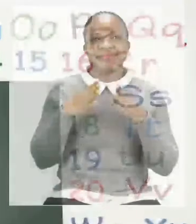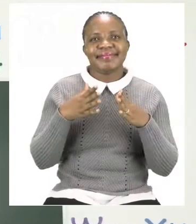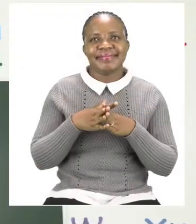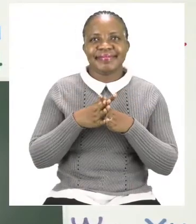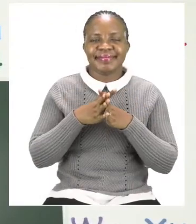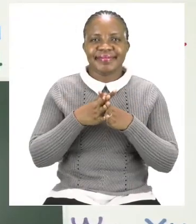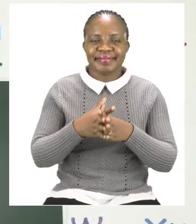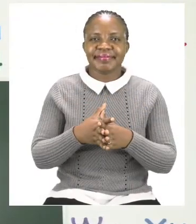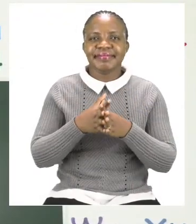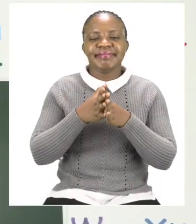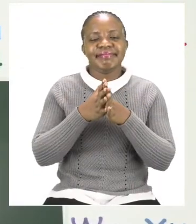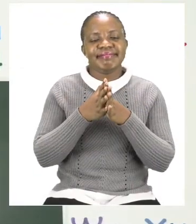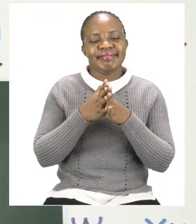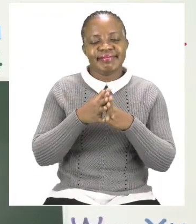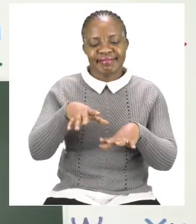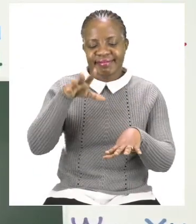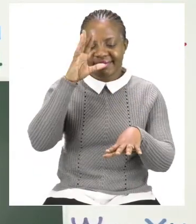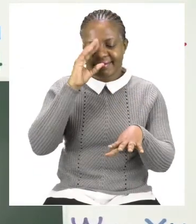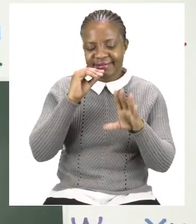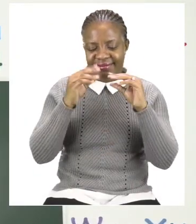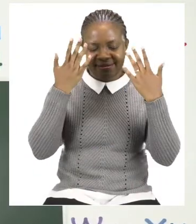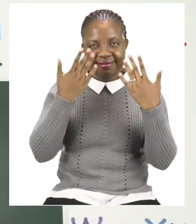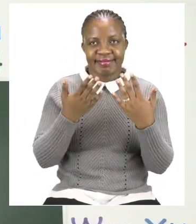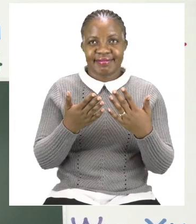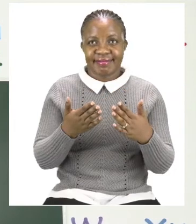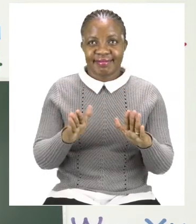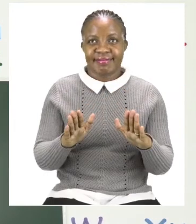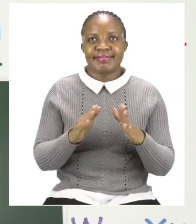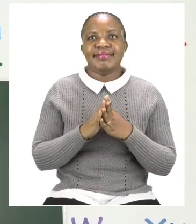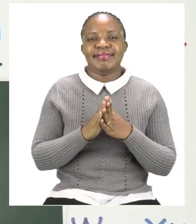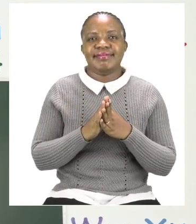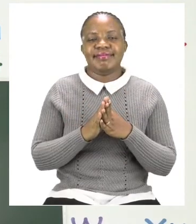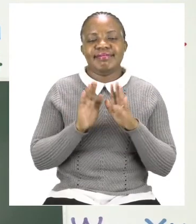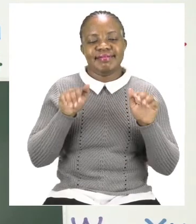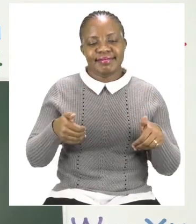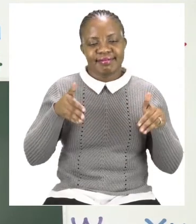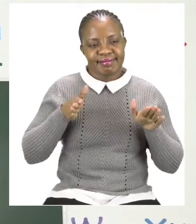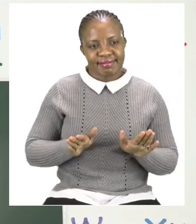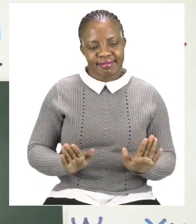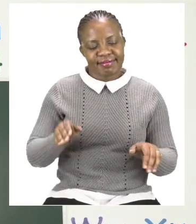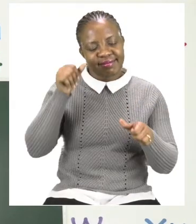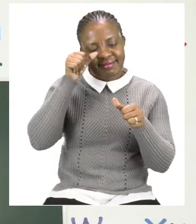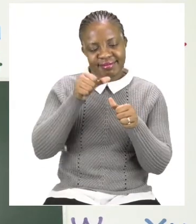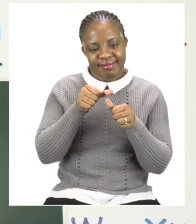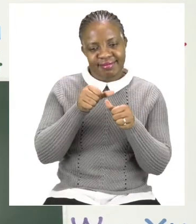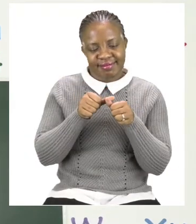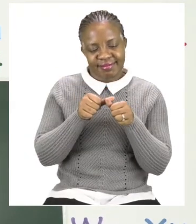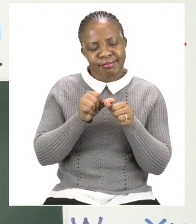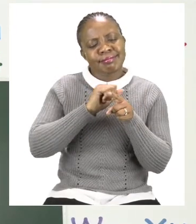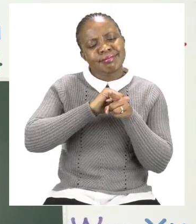We have now come to the end of our lesson. And boys and girls, remember,